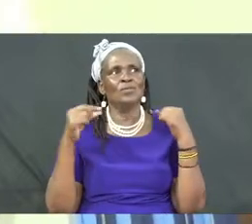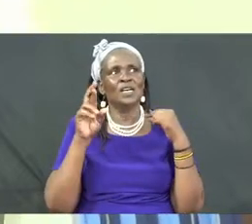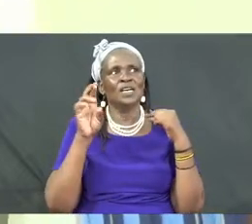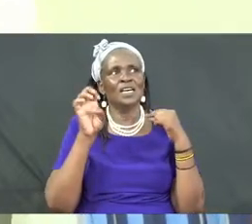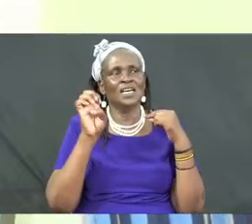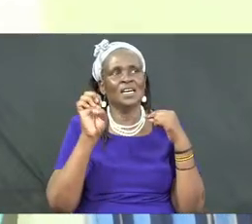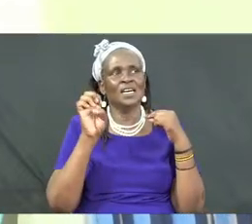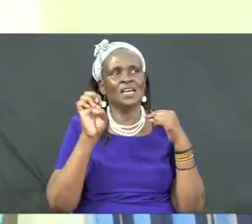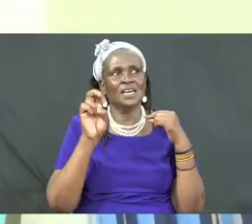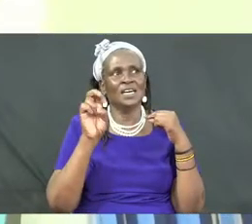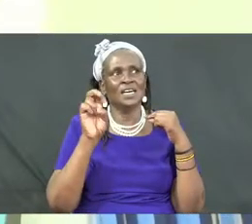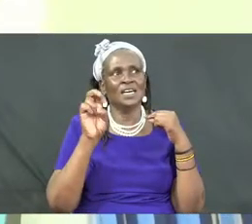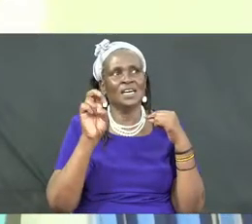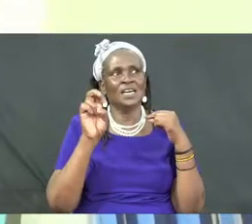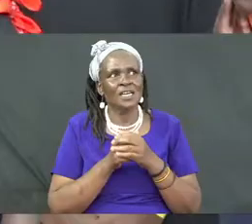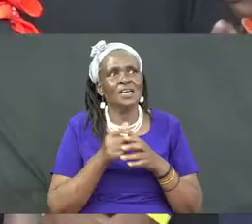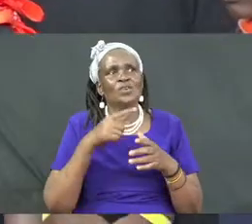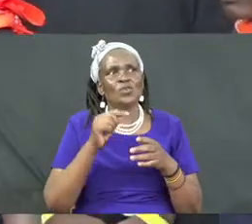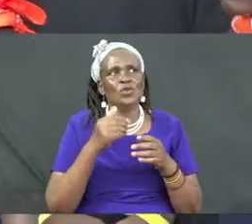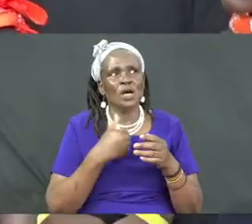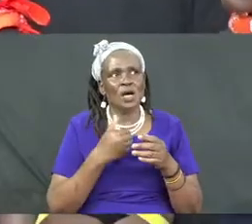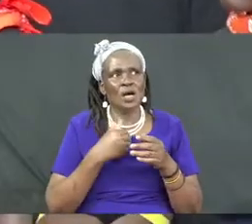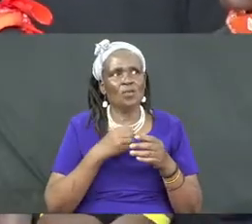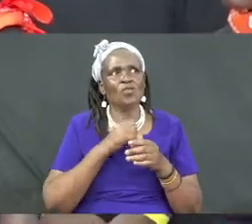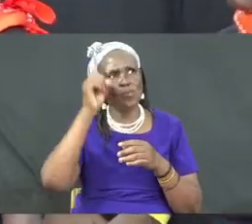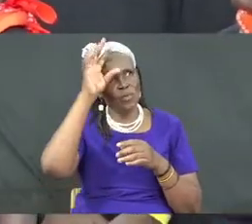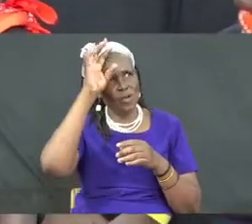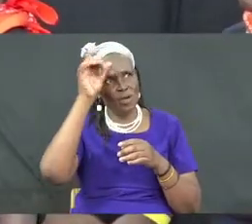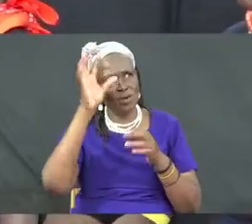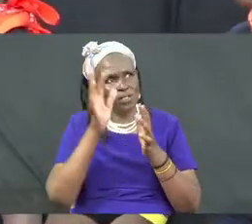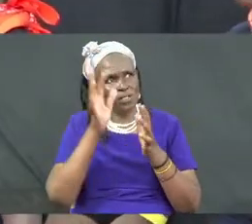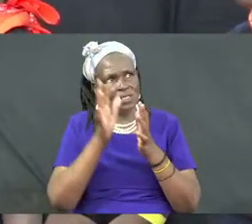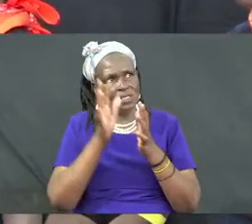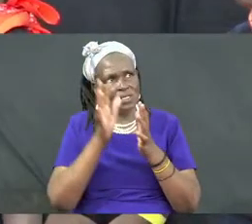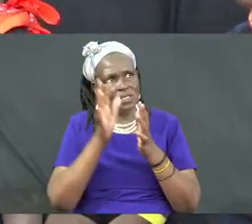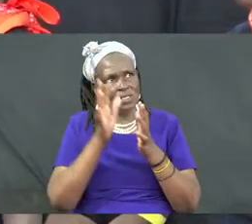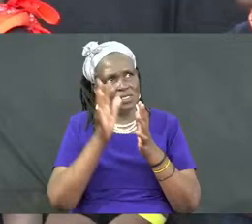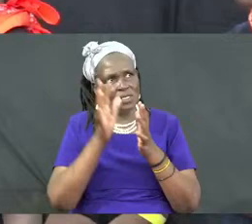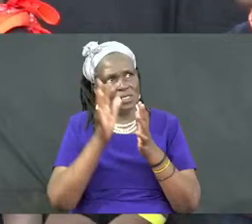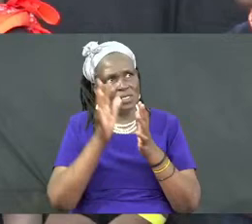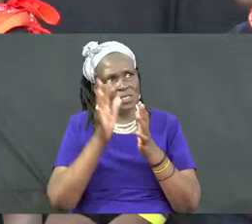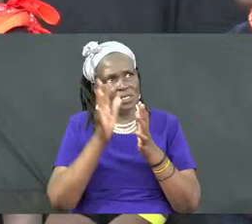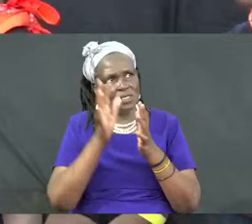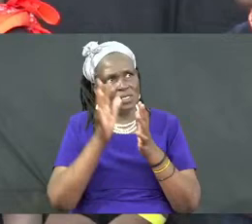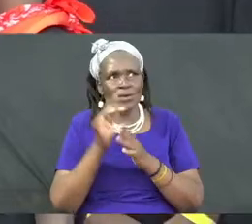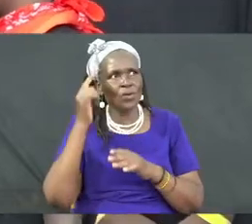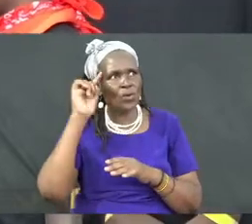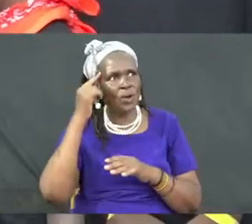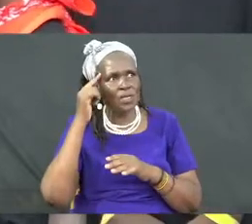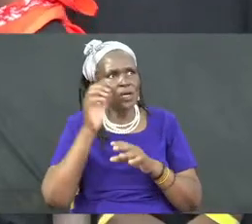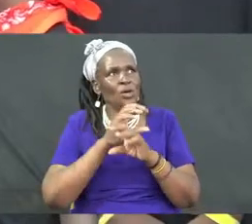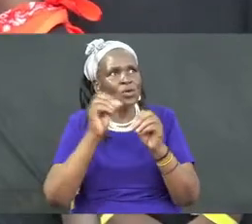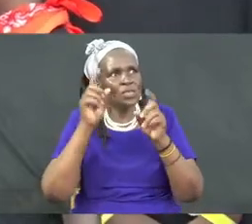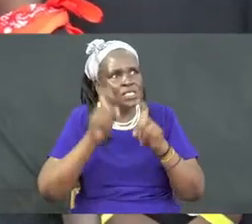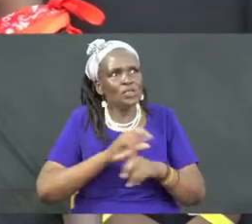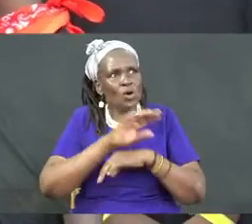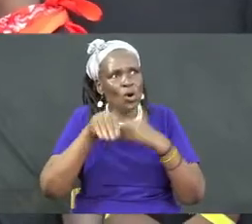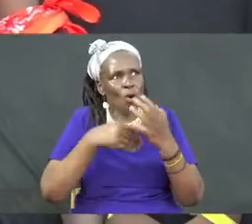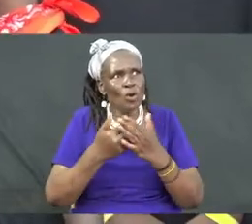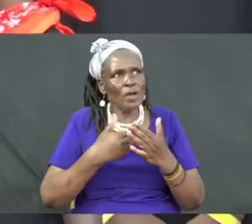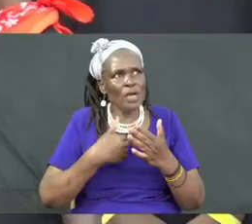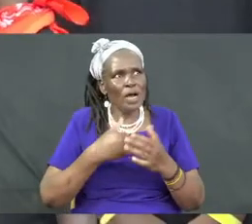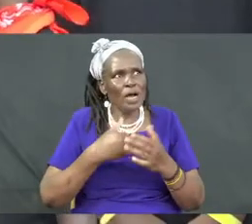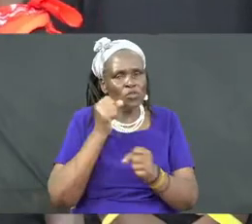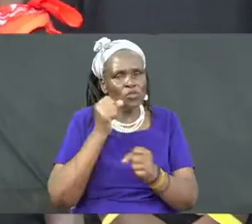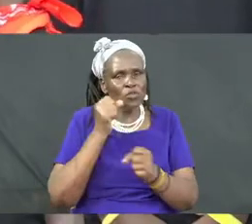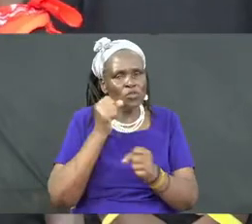Like and follow me for miracles, signs, and wonders. Not just likes. All you have to do is make a